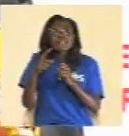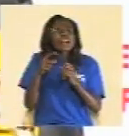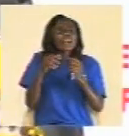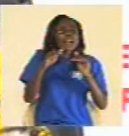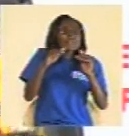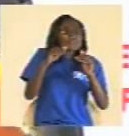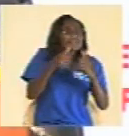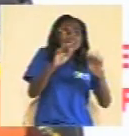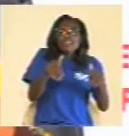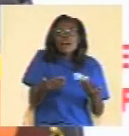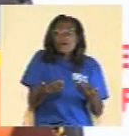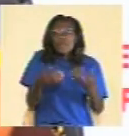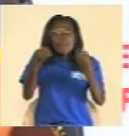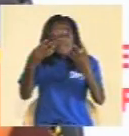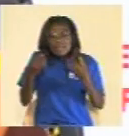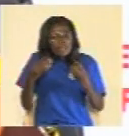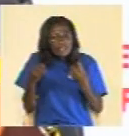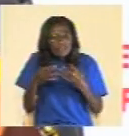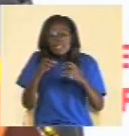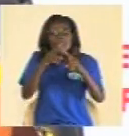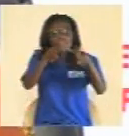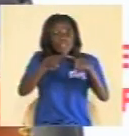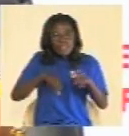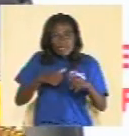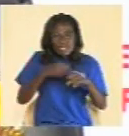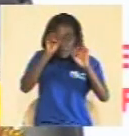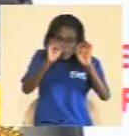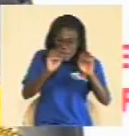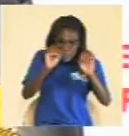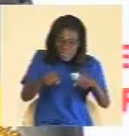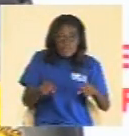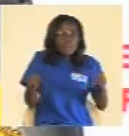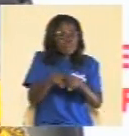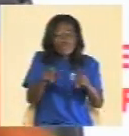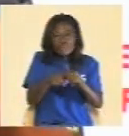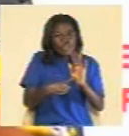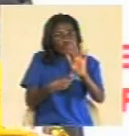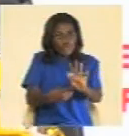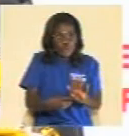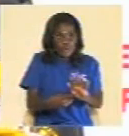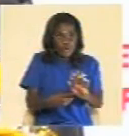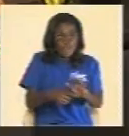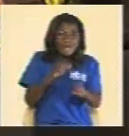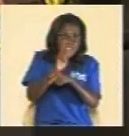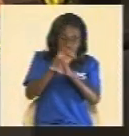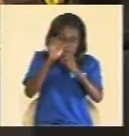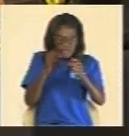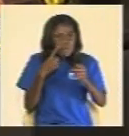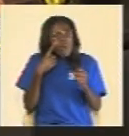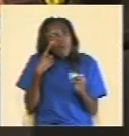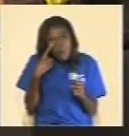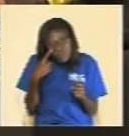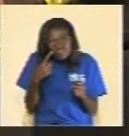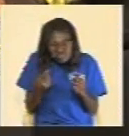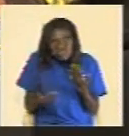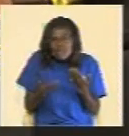many other conditions can present like that. So you have to suspect it. Do you understand?